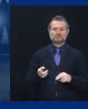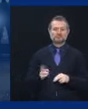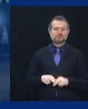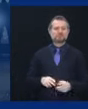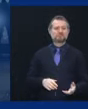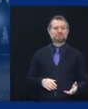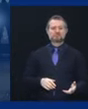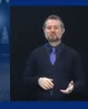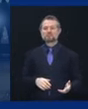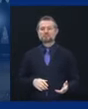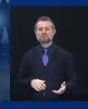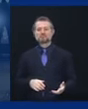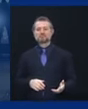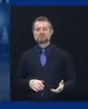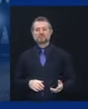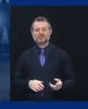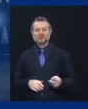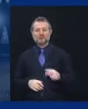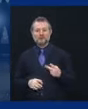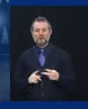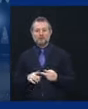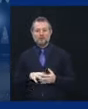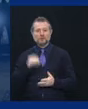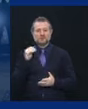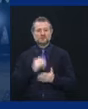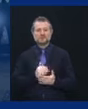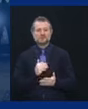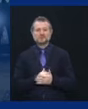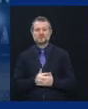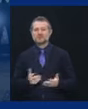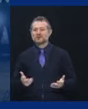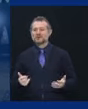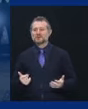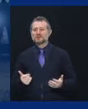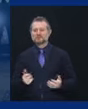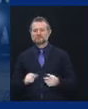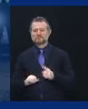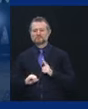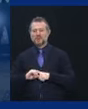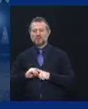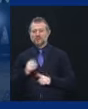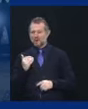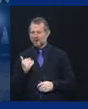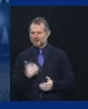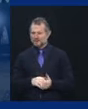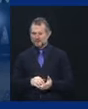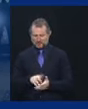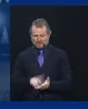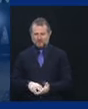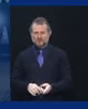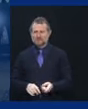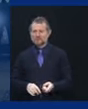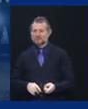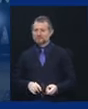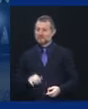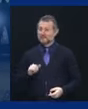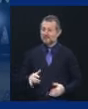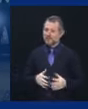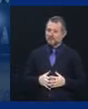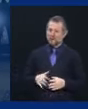Second, learn the lesson that knocked you on your rear end. And this country hasn't done